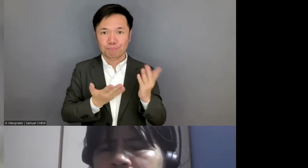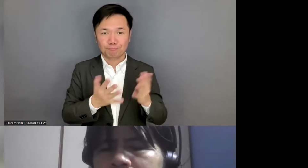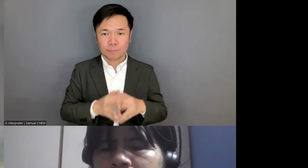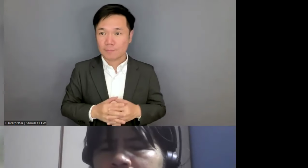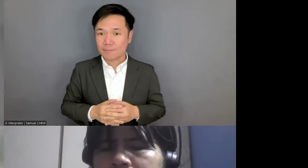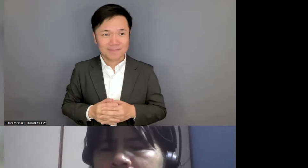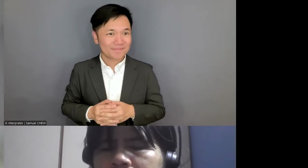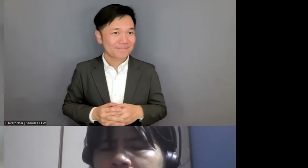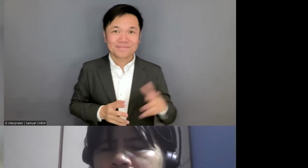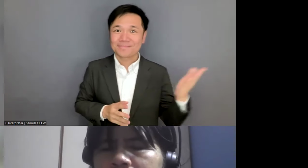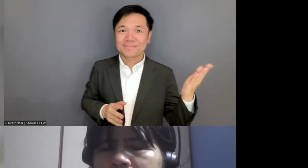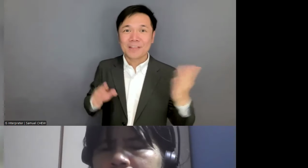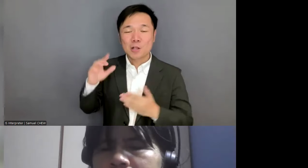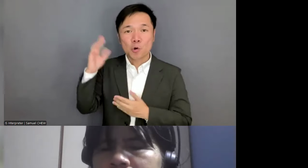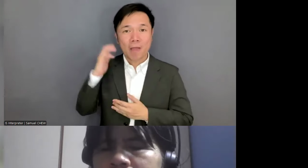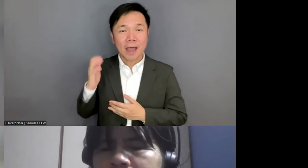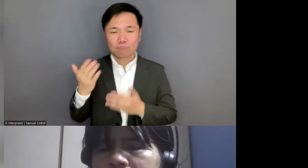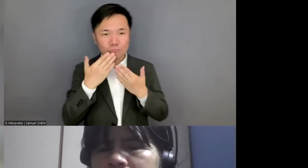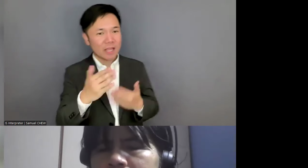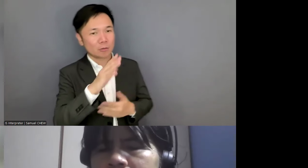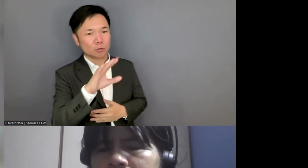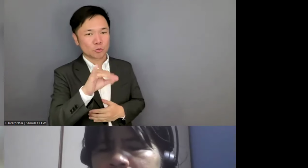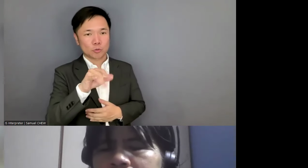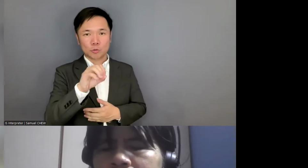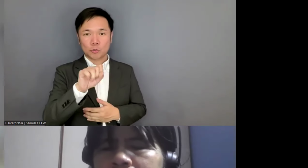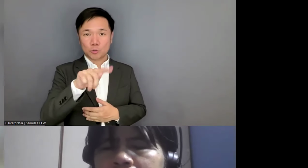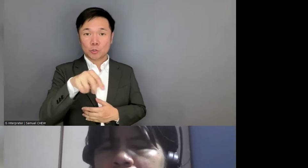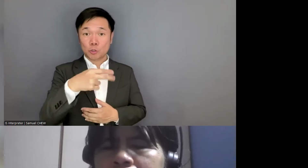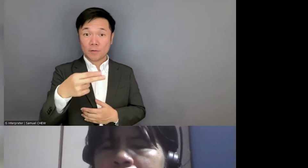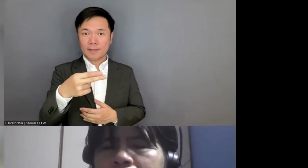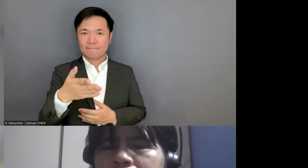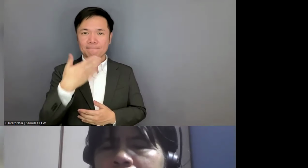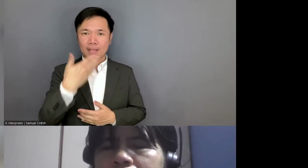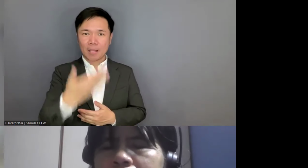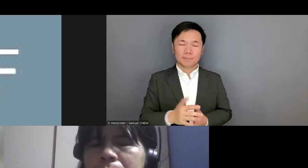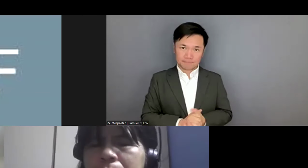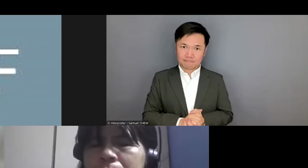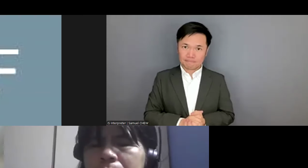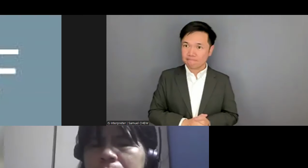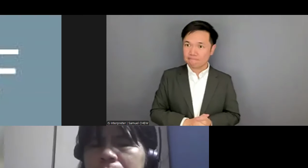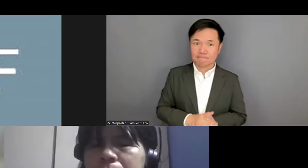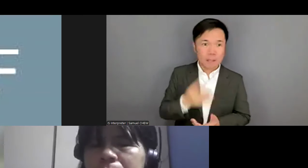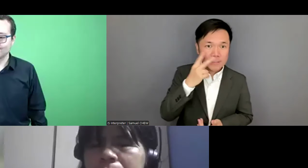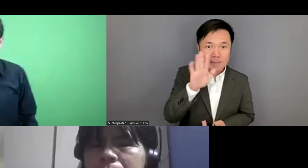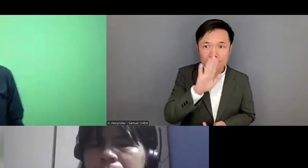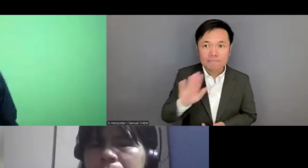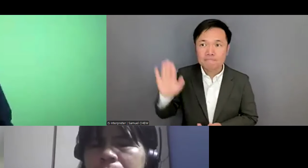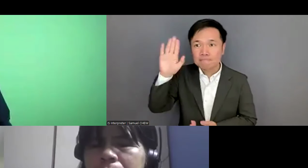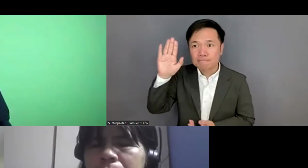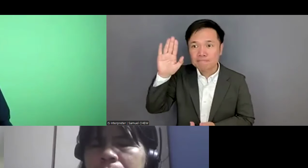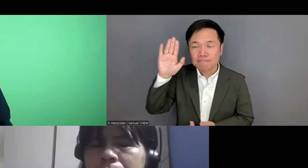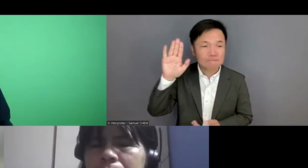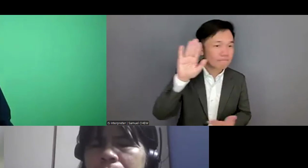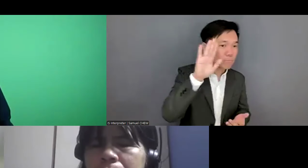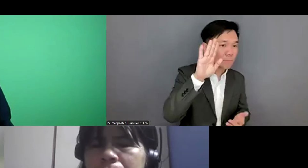Thank you so much, Joseph. I see another hand raised